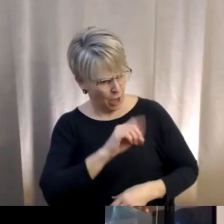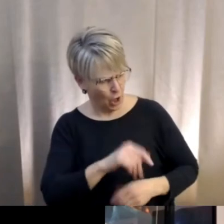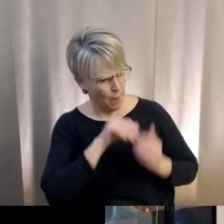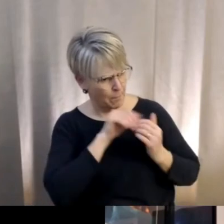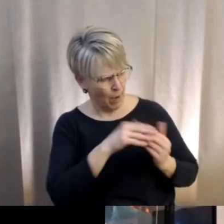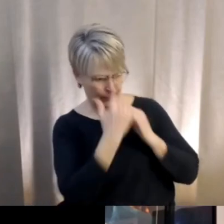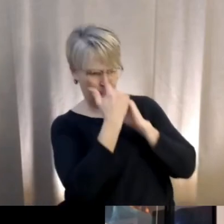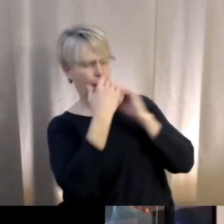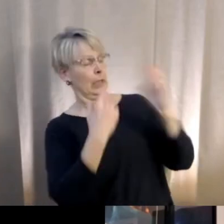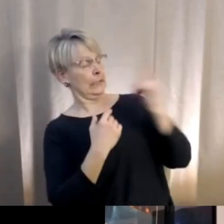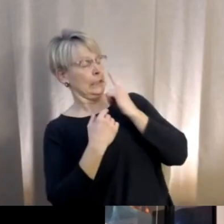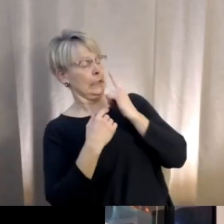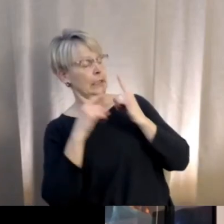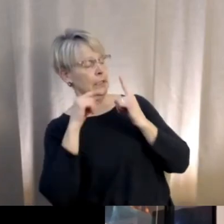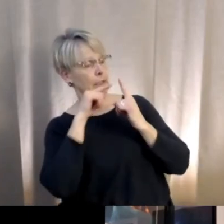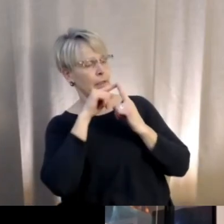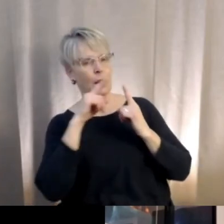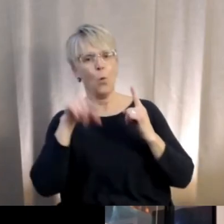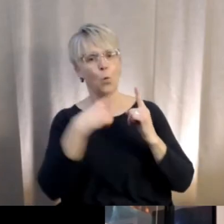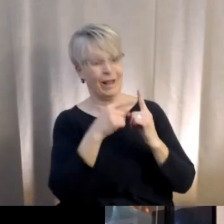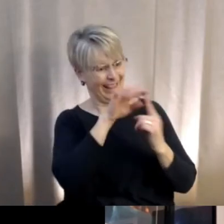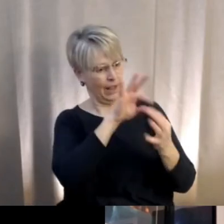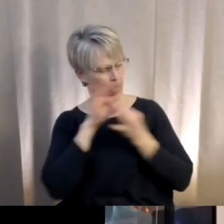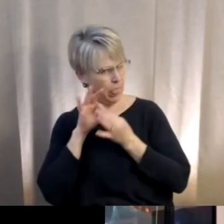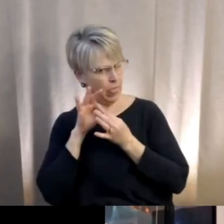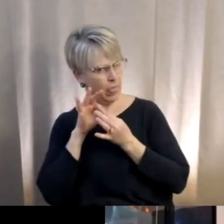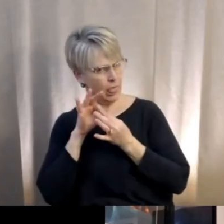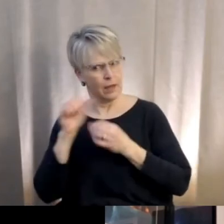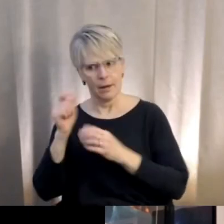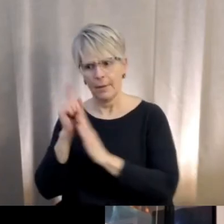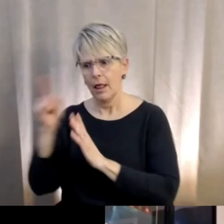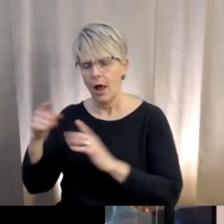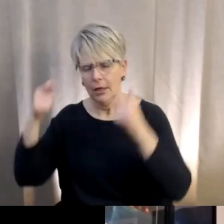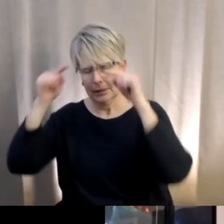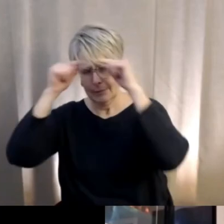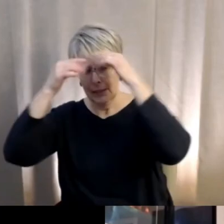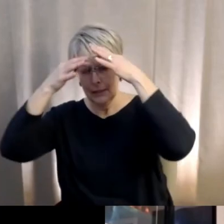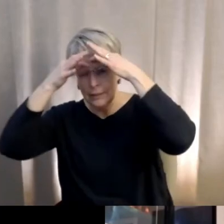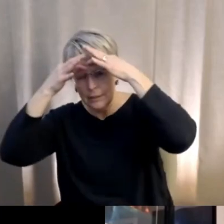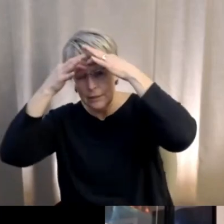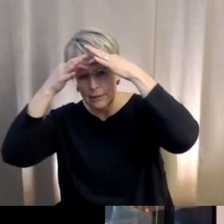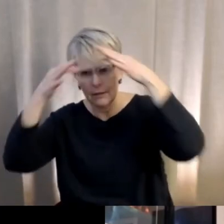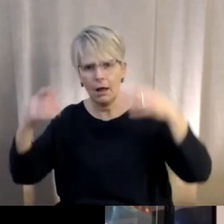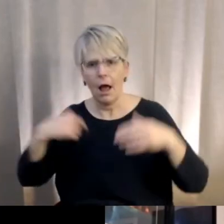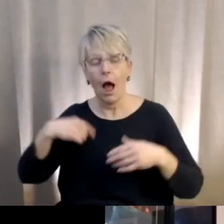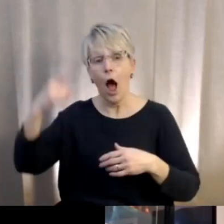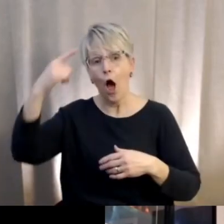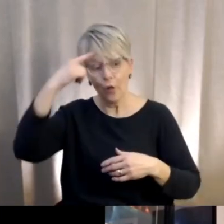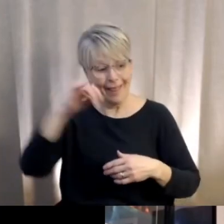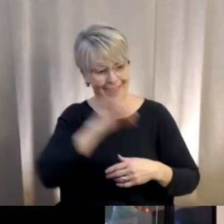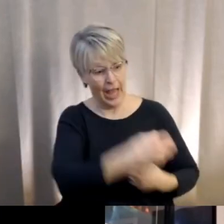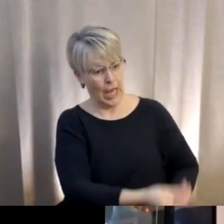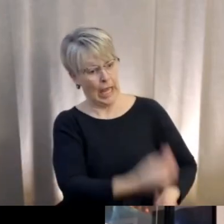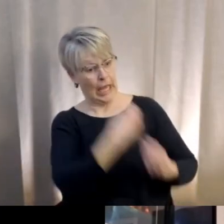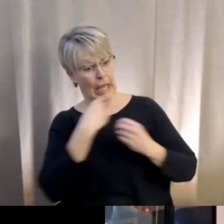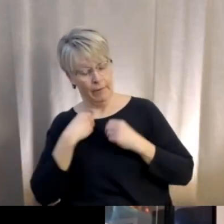in my face. Doesn't ever do it except when like 10 minutes later, this migraine's coming on. I thought I was getting the migraine from the dog because it's